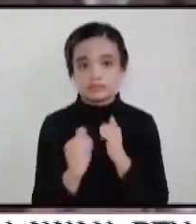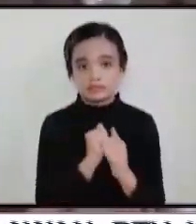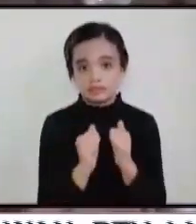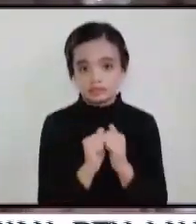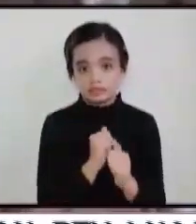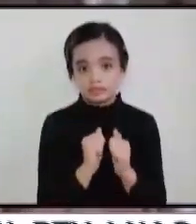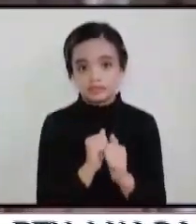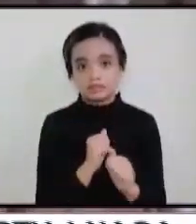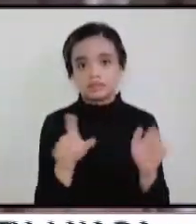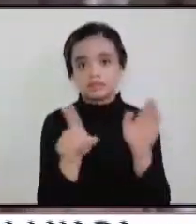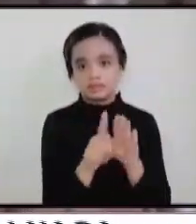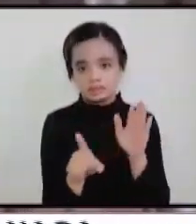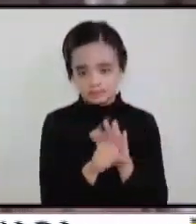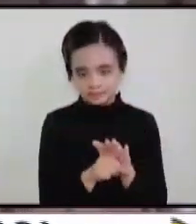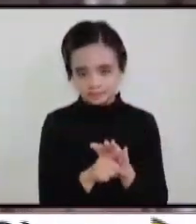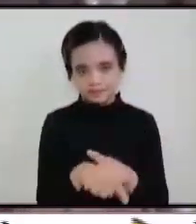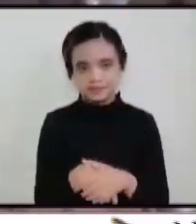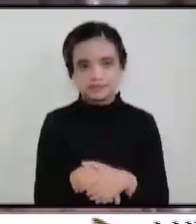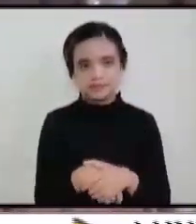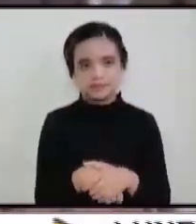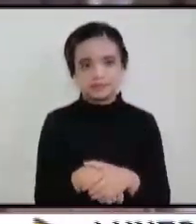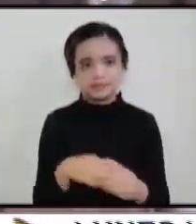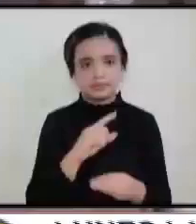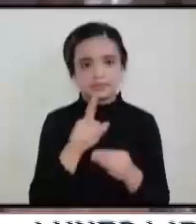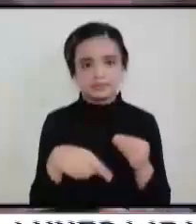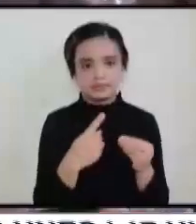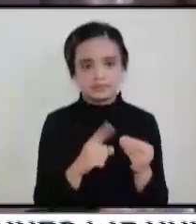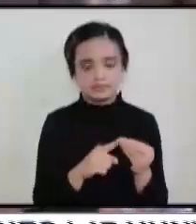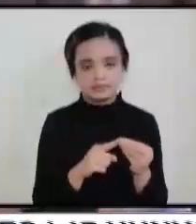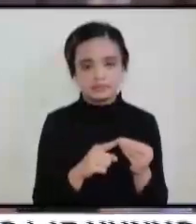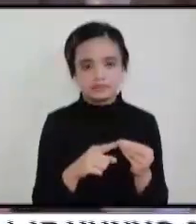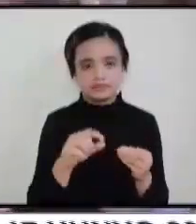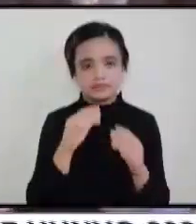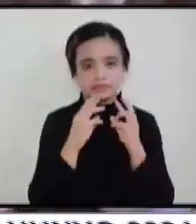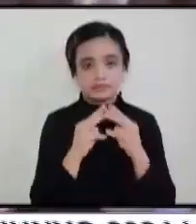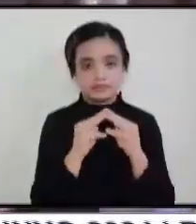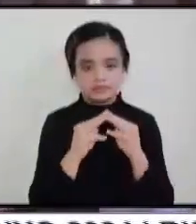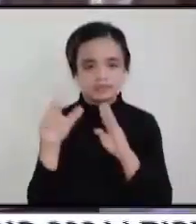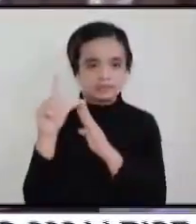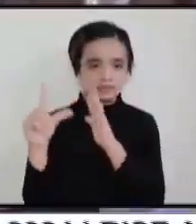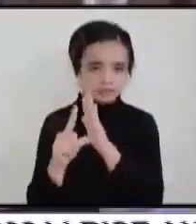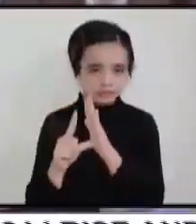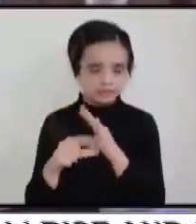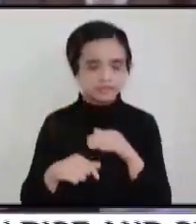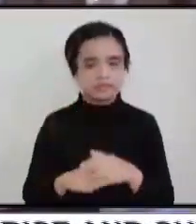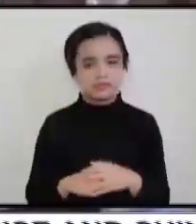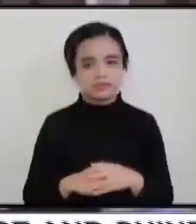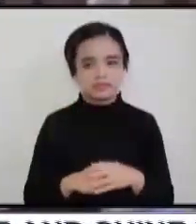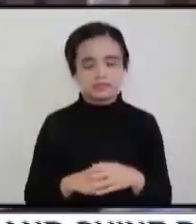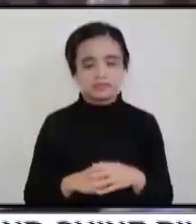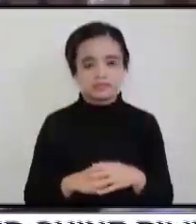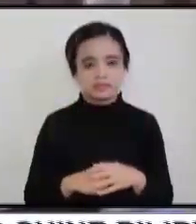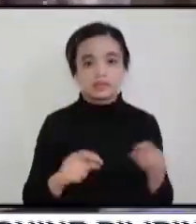permissible uh this is in terms of Shar law or Islamic law uh